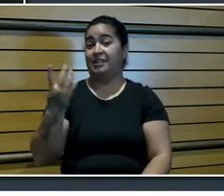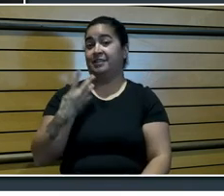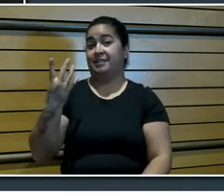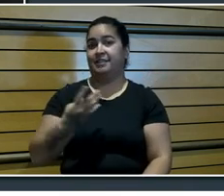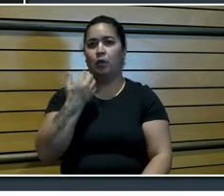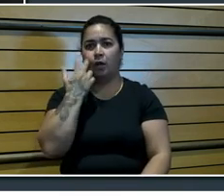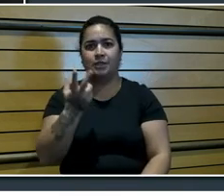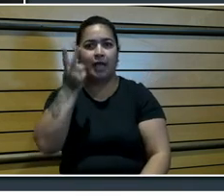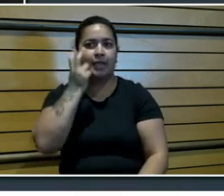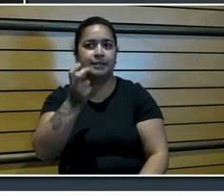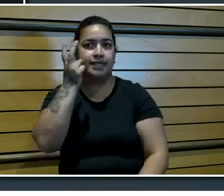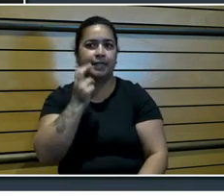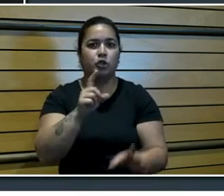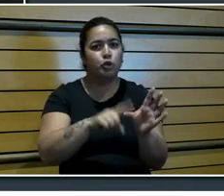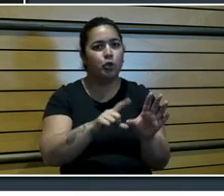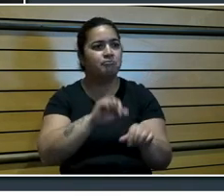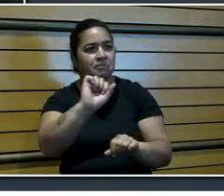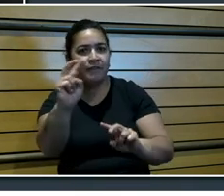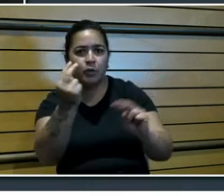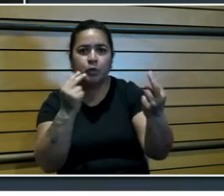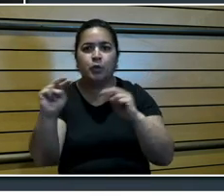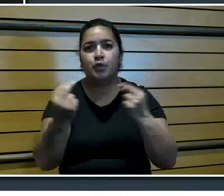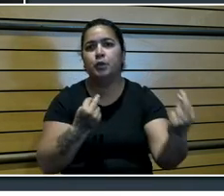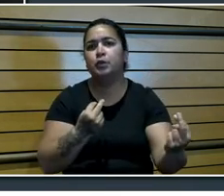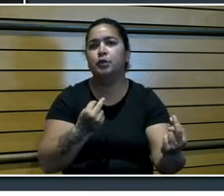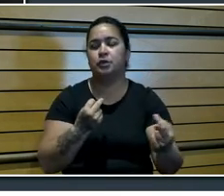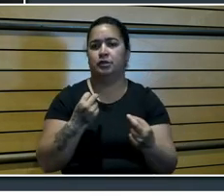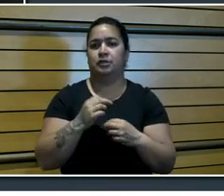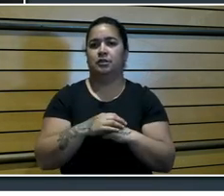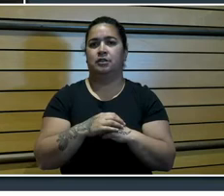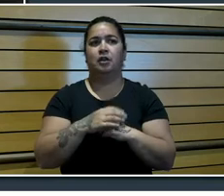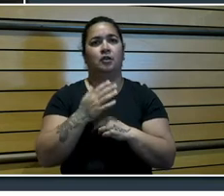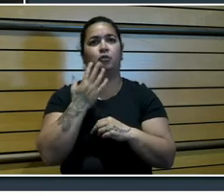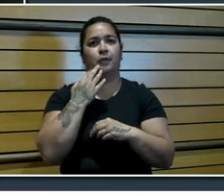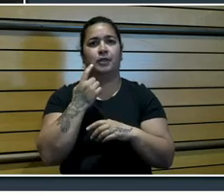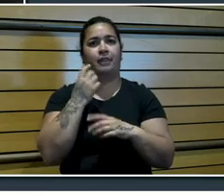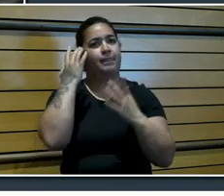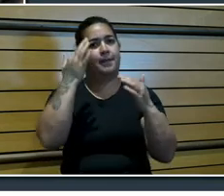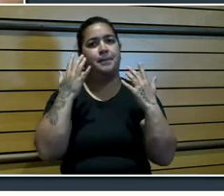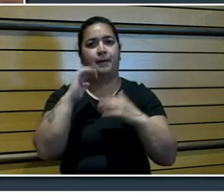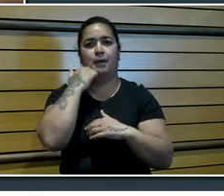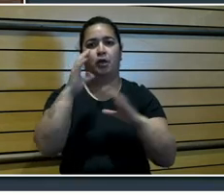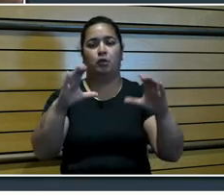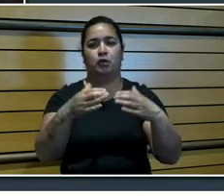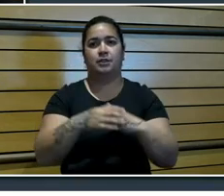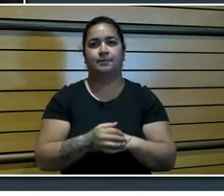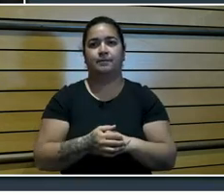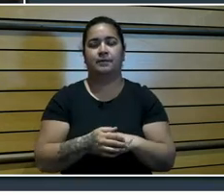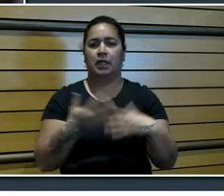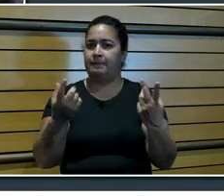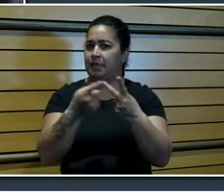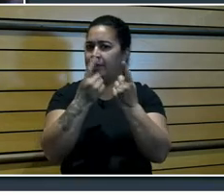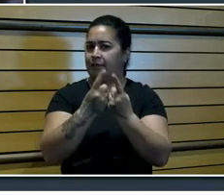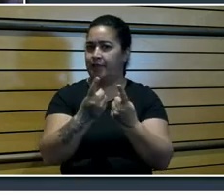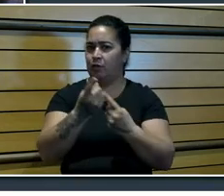always listening to what the youth perspective is with regards to today, Māori wards. Something that we've noticed